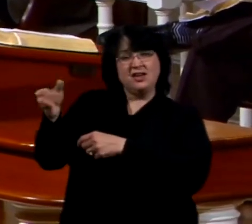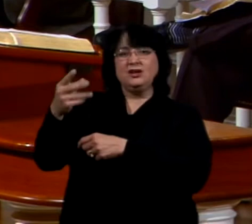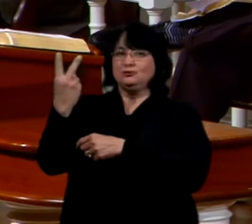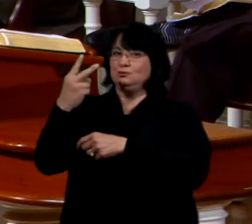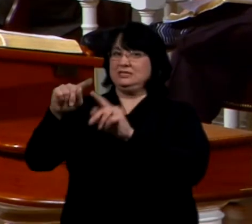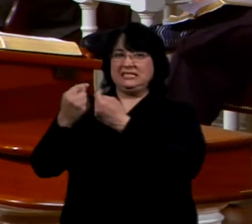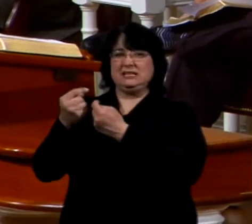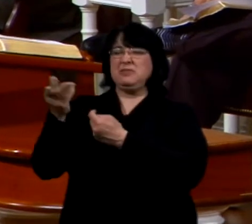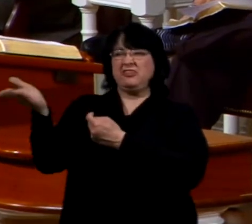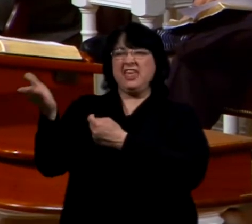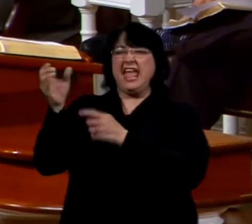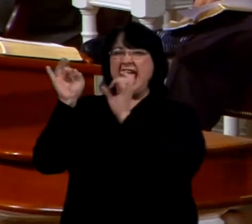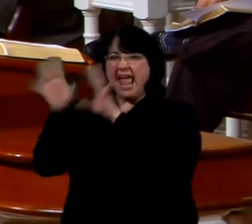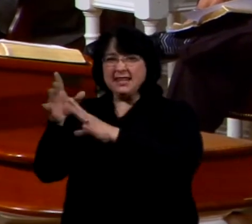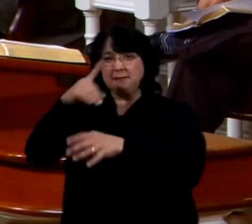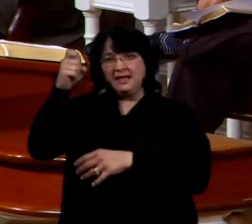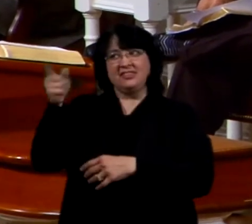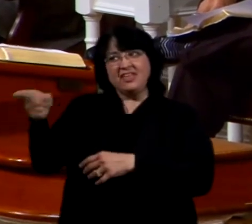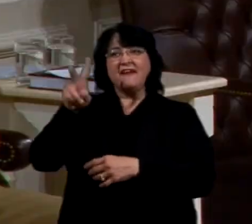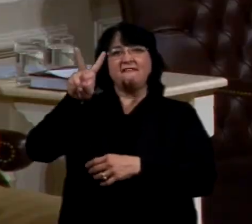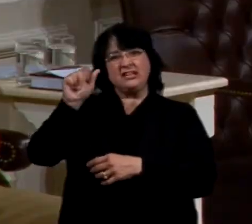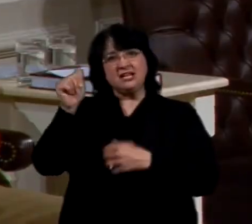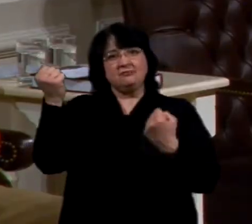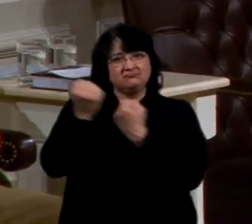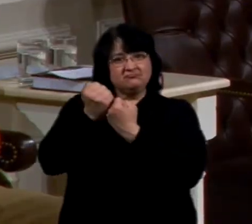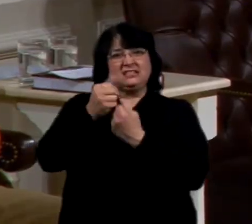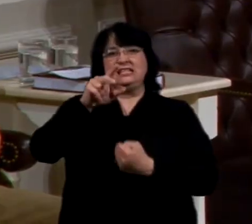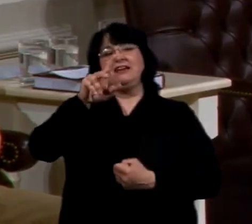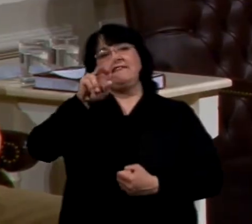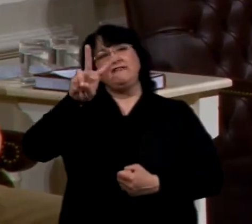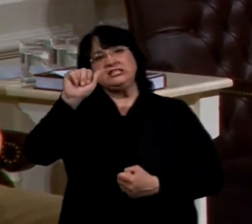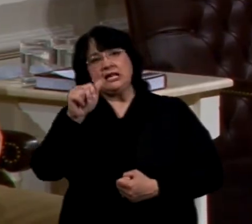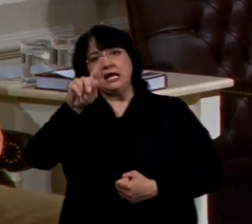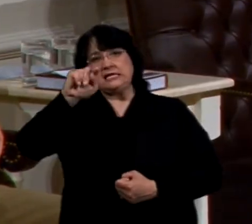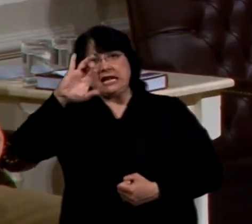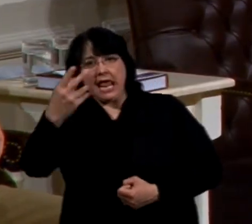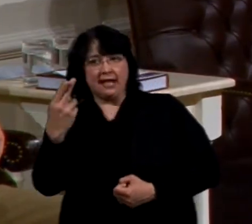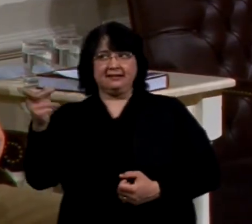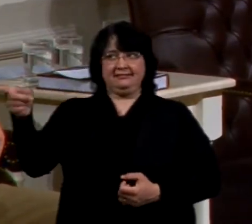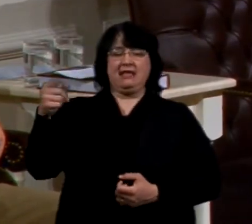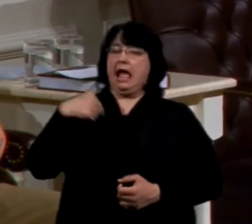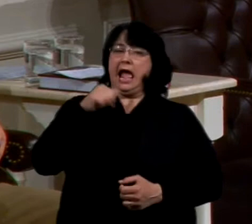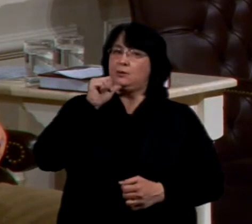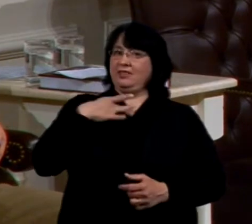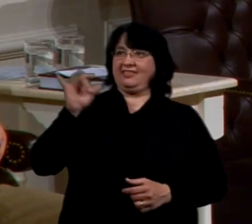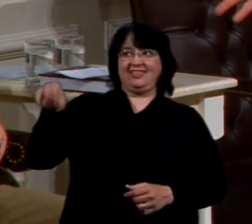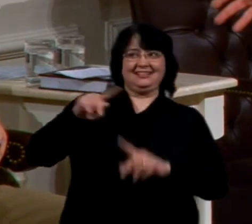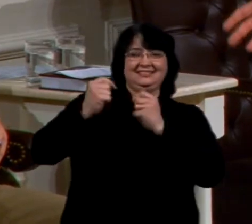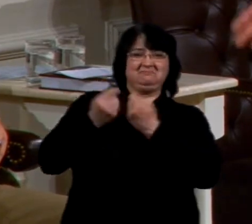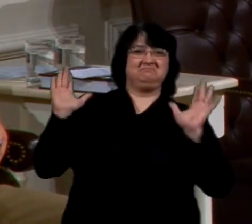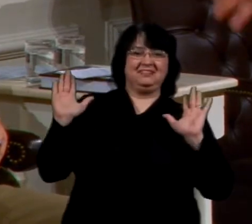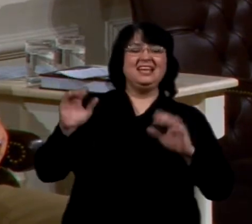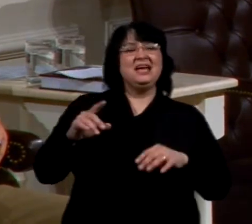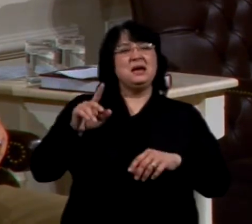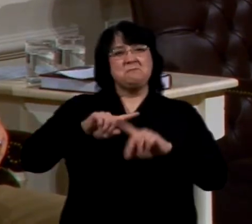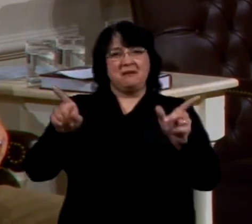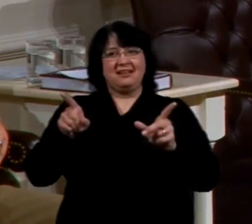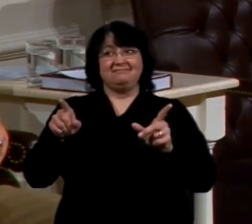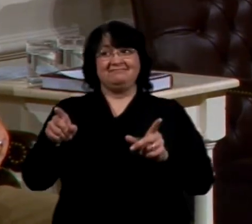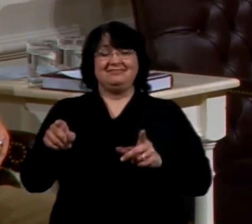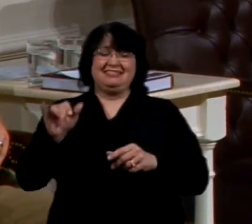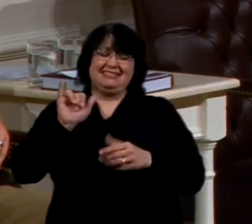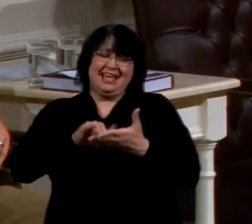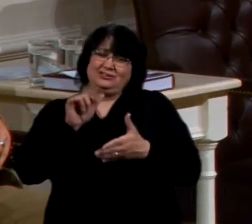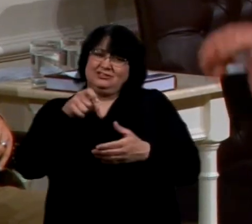they were Virginia Tech fans, and I despise Virginia Tech. Now you say, well, preacher, that shouldn't matter. Hey, to a lost man,